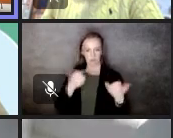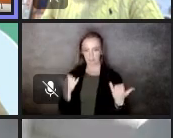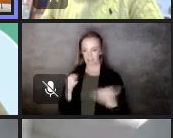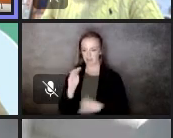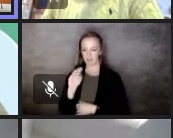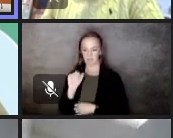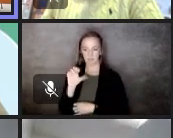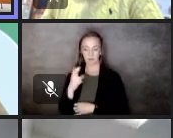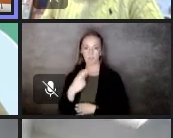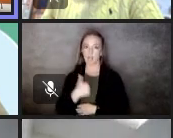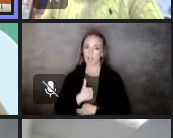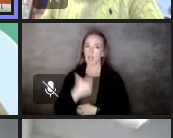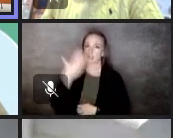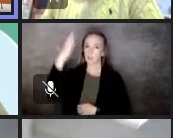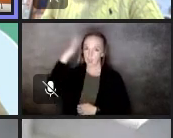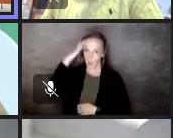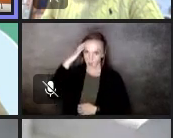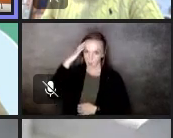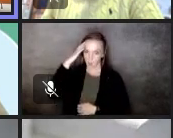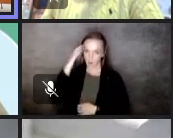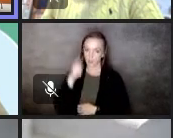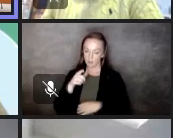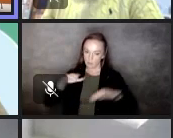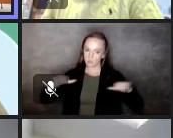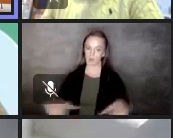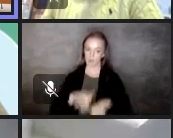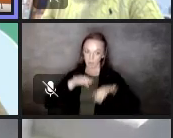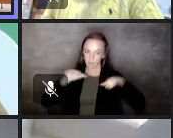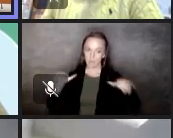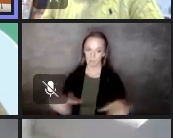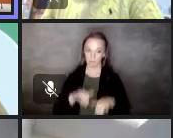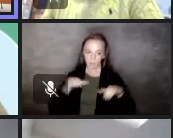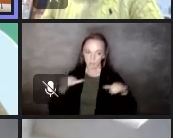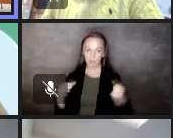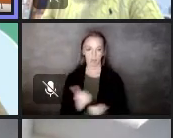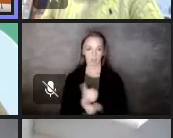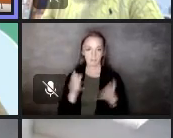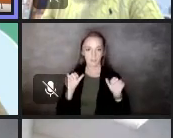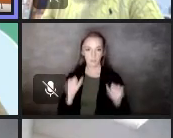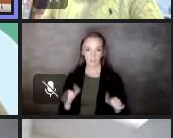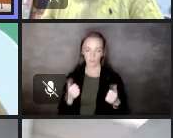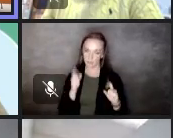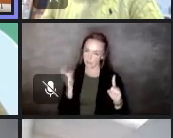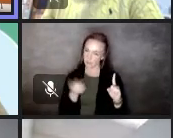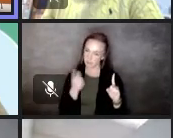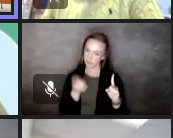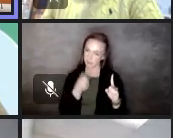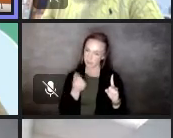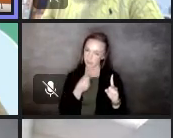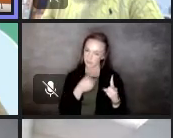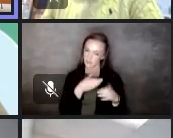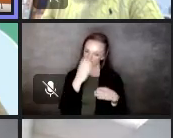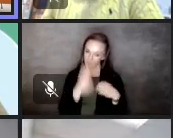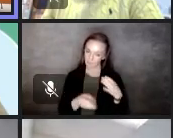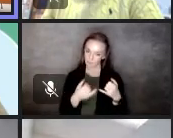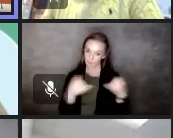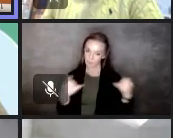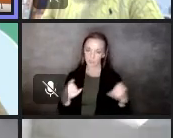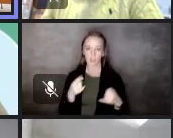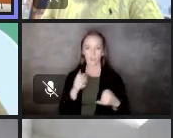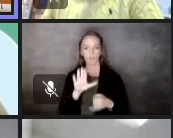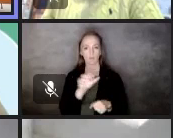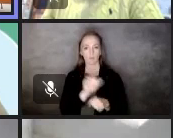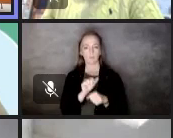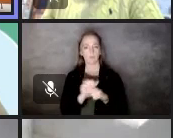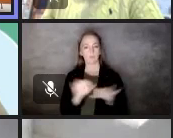know you're doing all that you can do. You're trying to get to the finish line. What you do matters. I want you to know